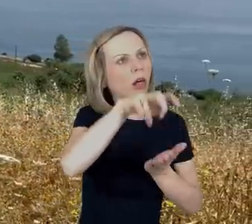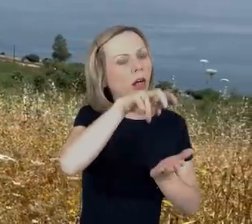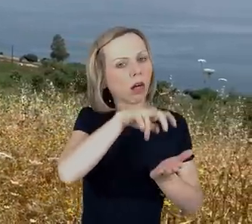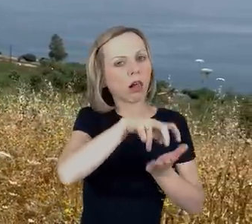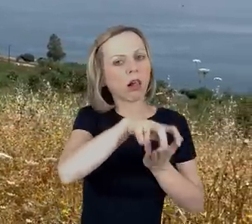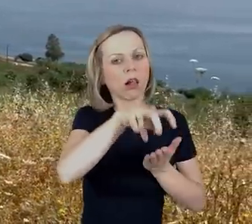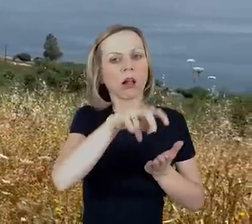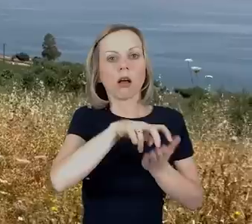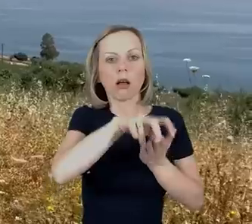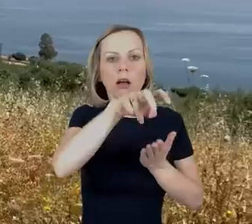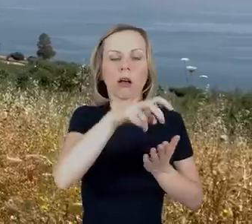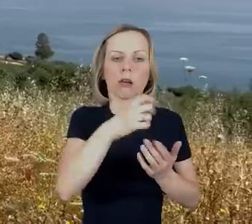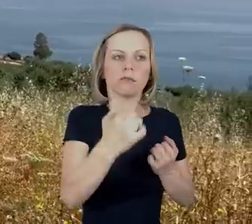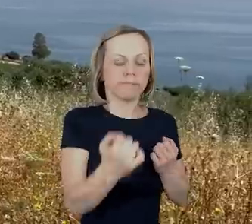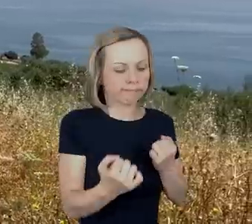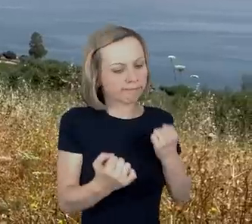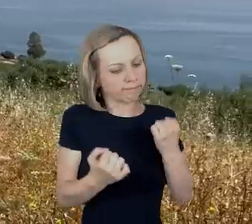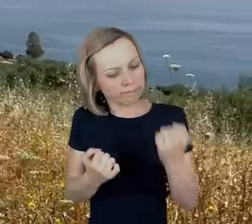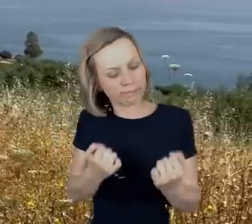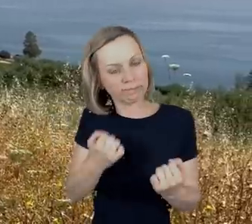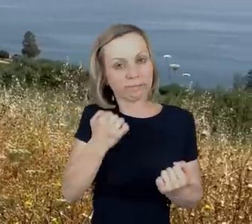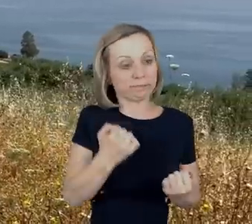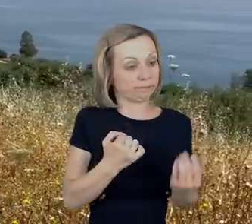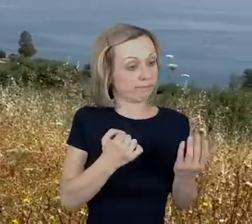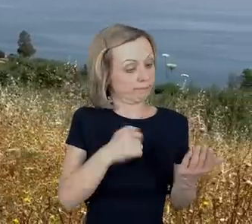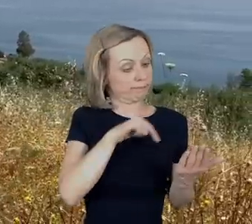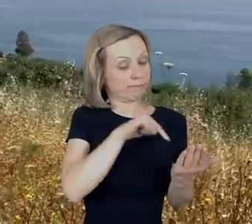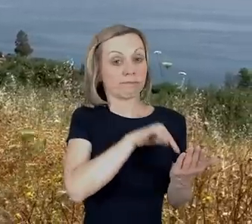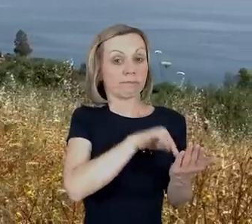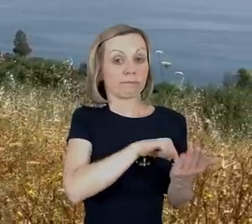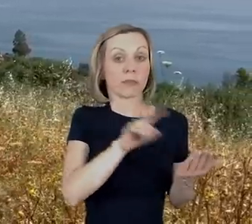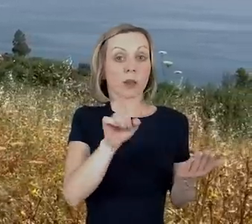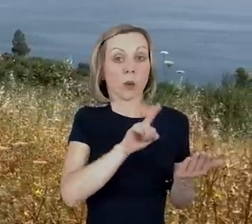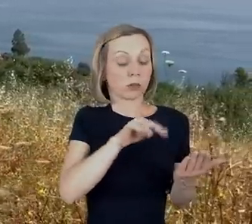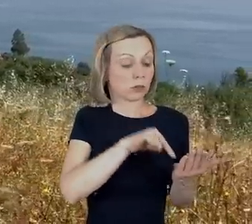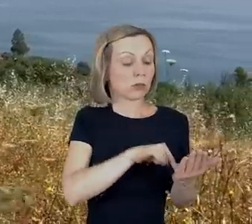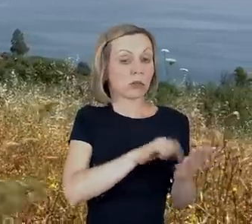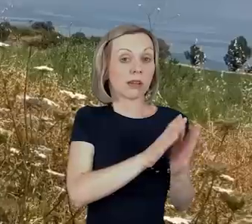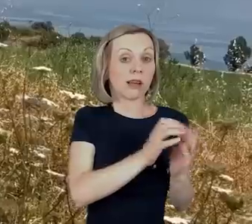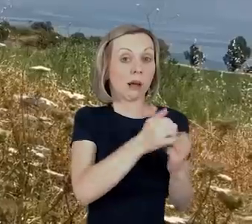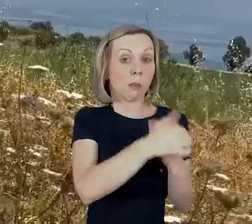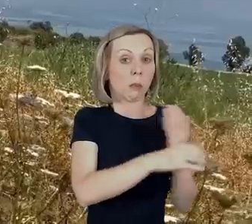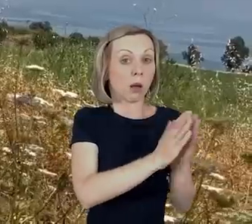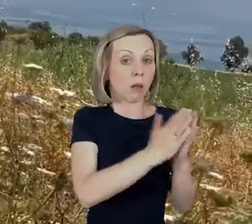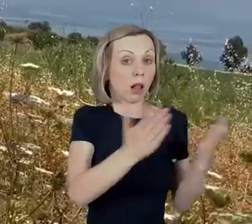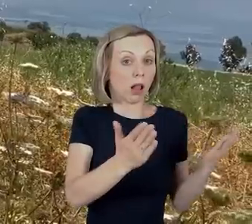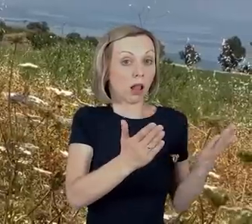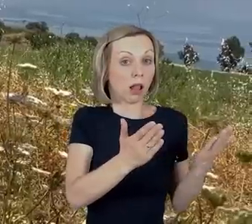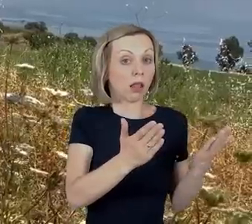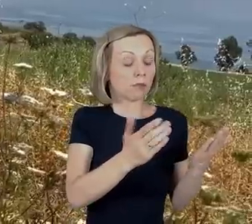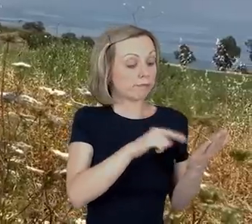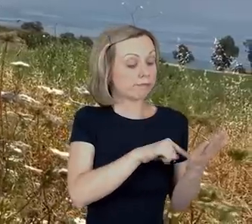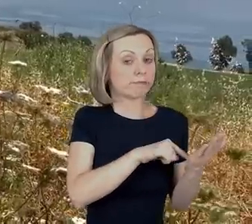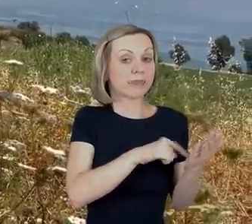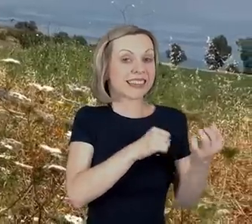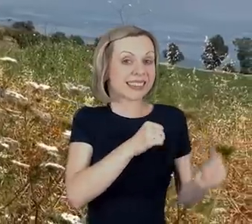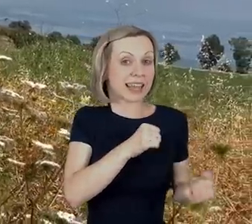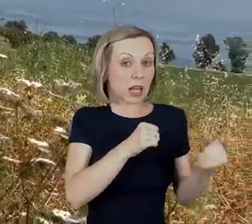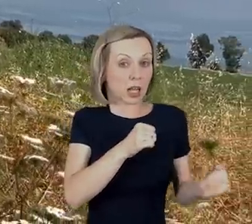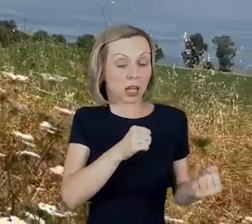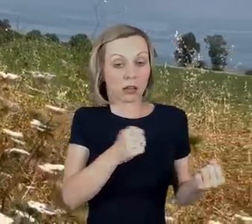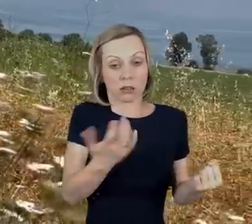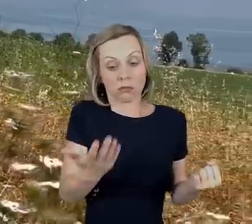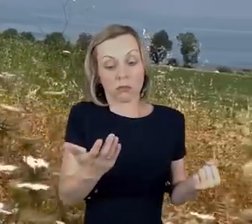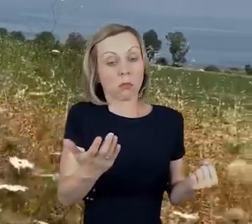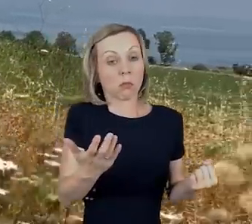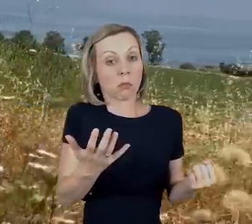and it's the heat of the day. Walking stick in one hand and Bible in the other and my phone to film this for all of